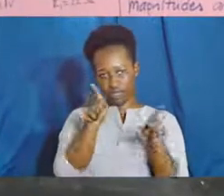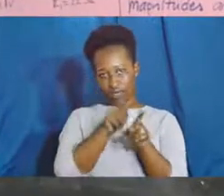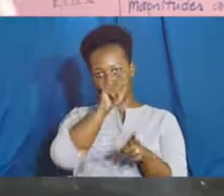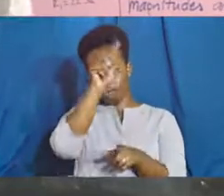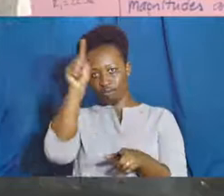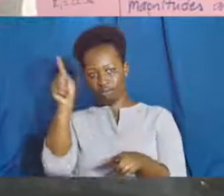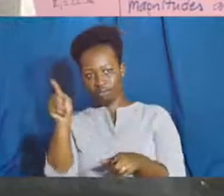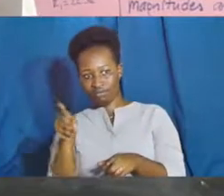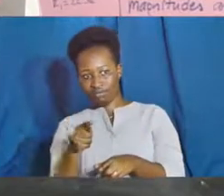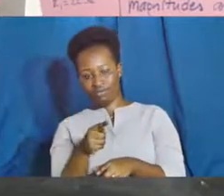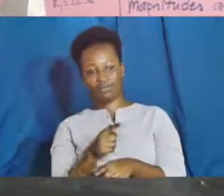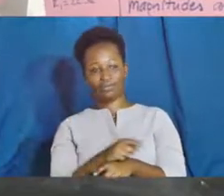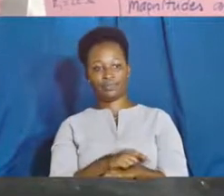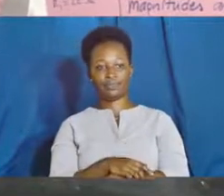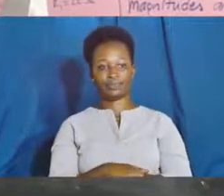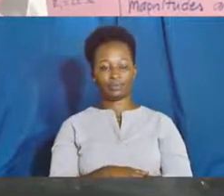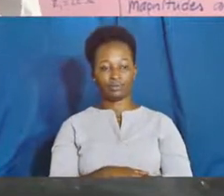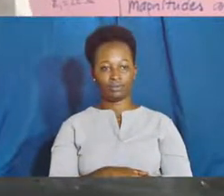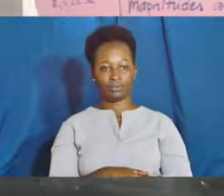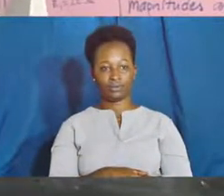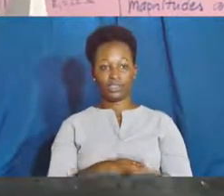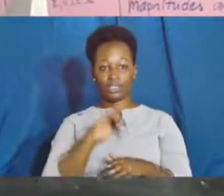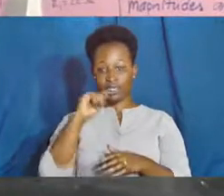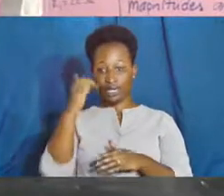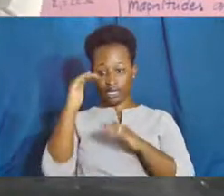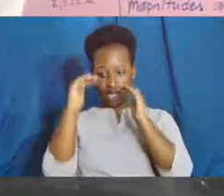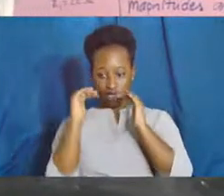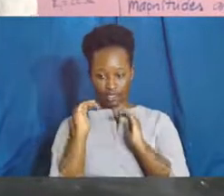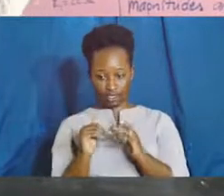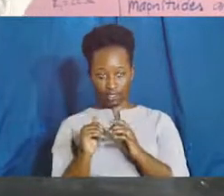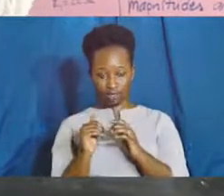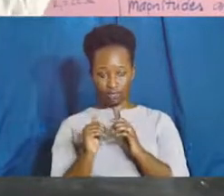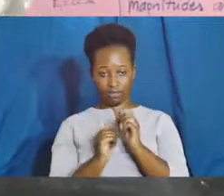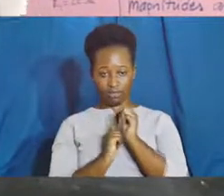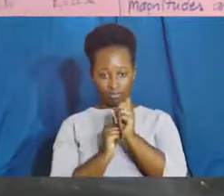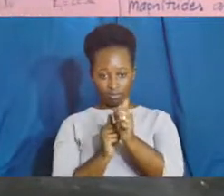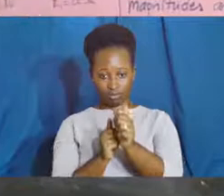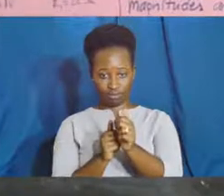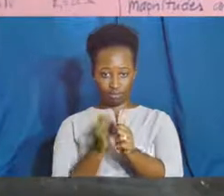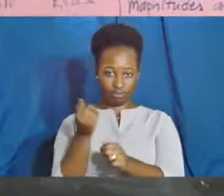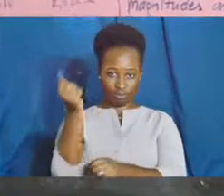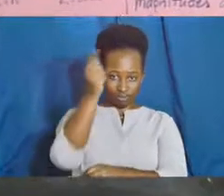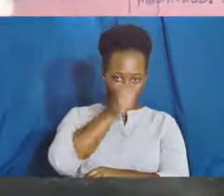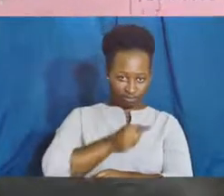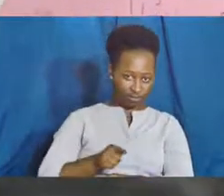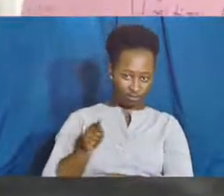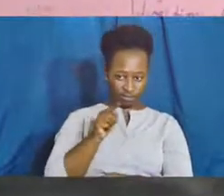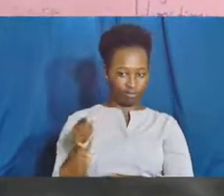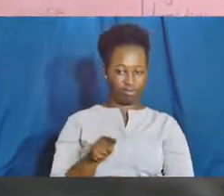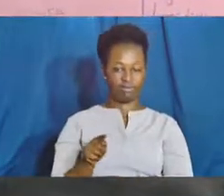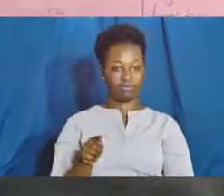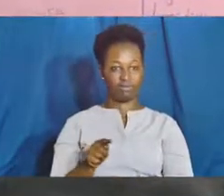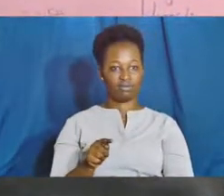clockwise, and the downward here follows this direction, then let's move it. Let's say that is